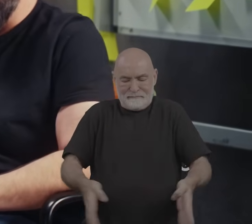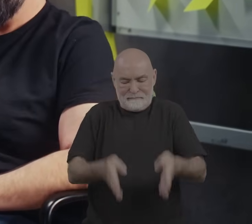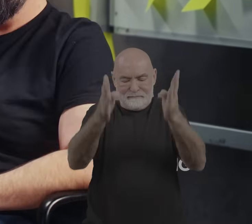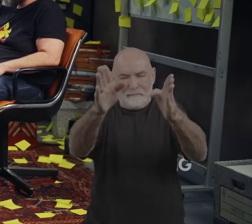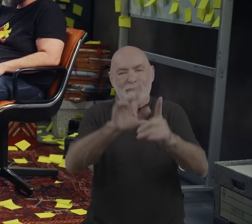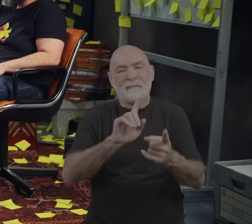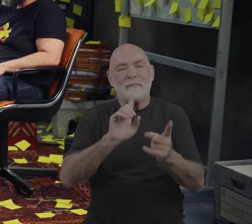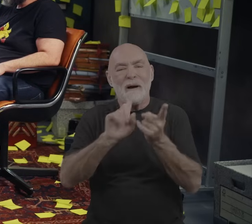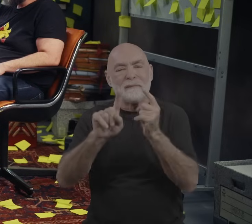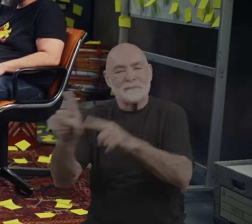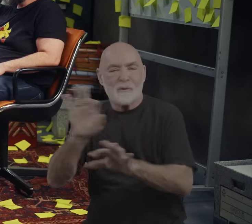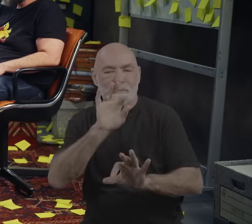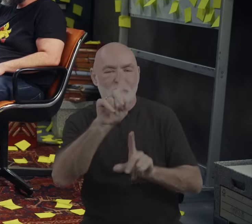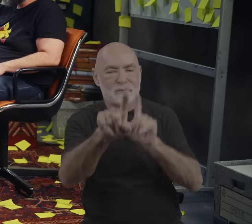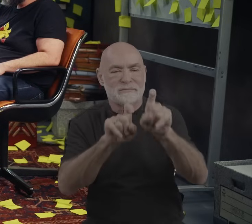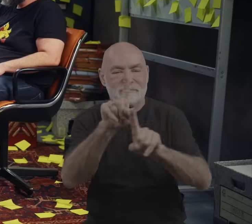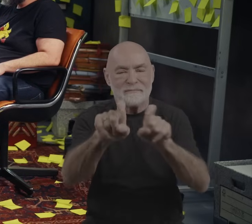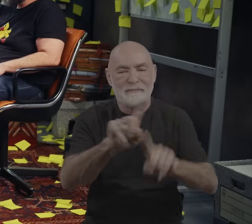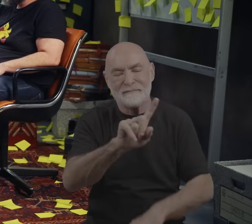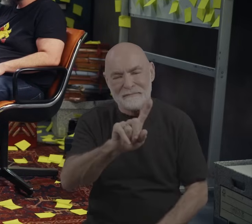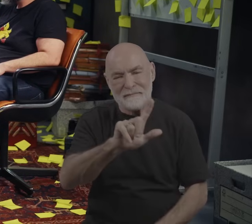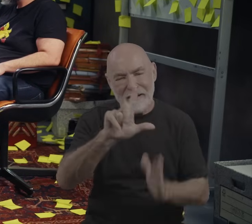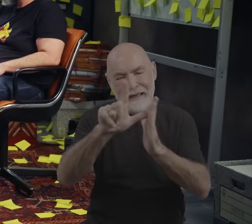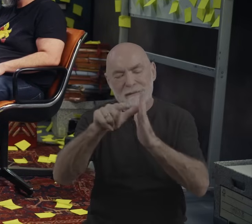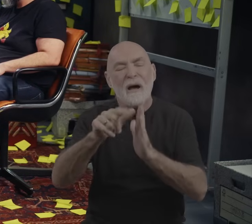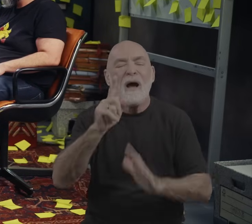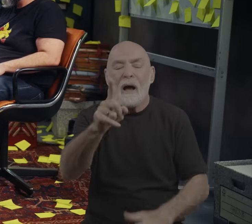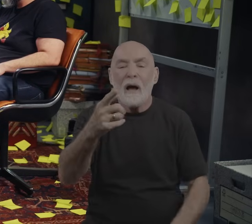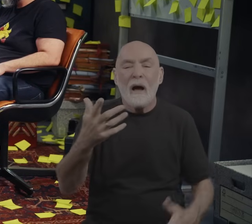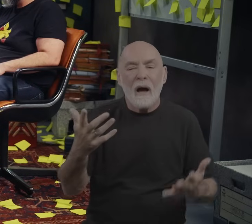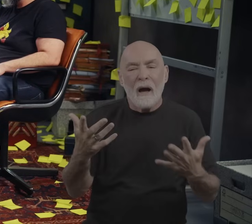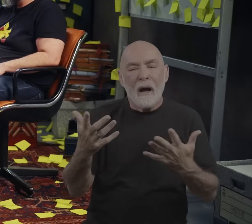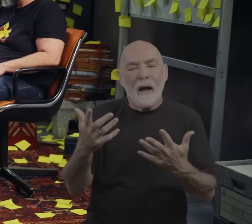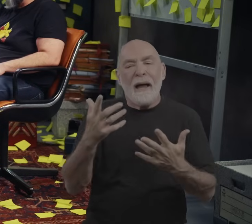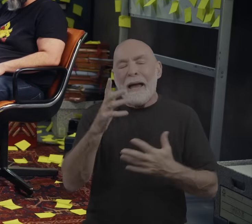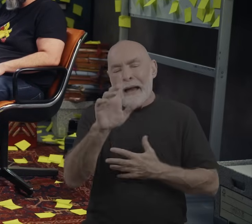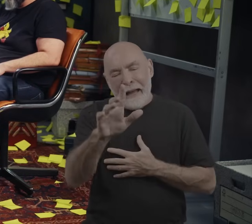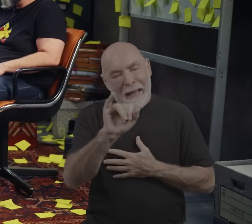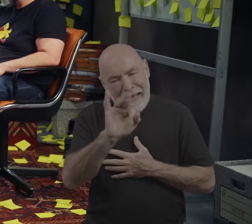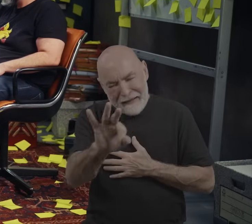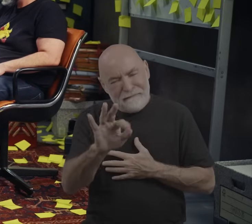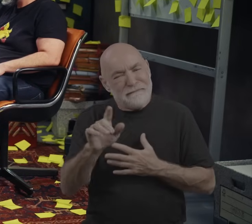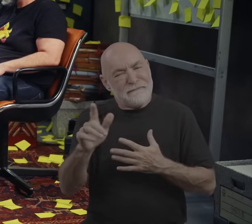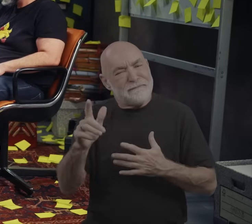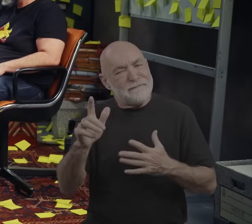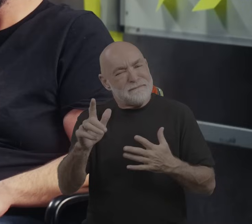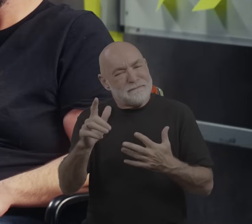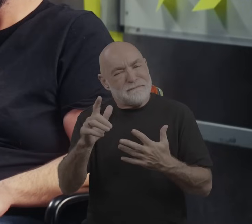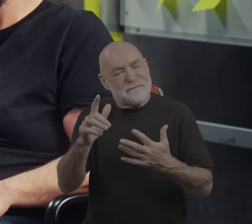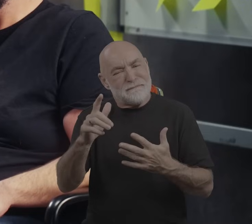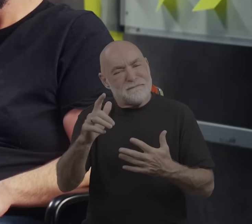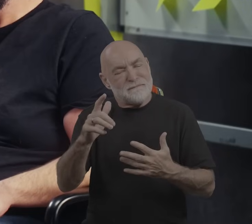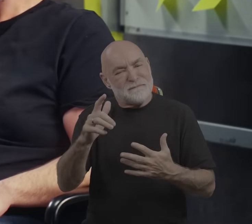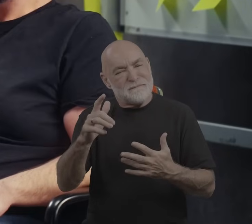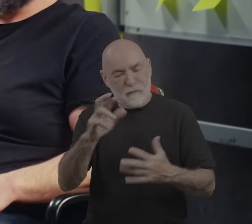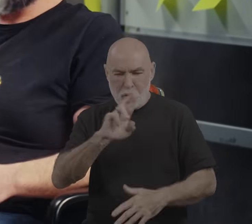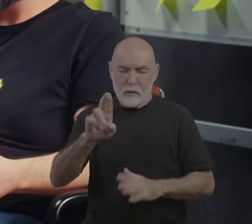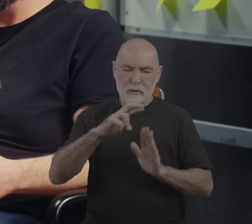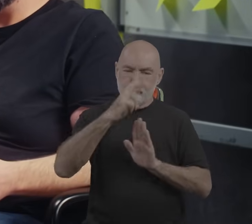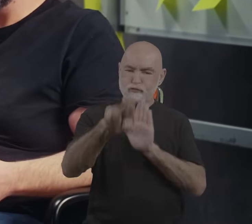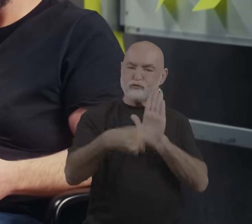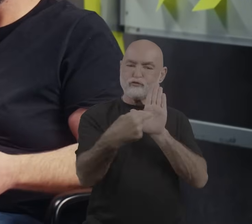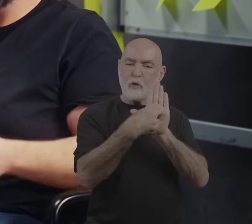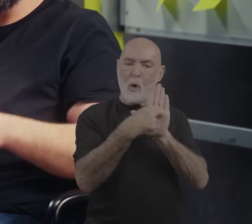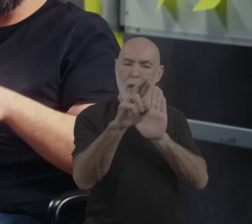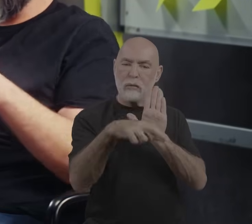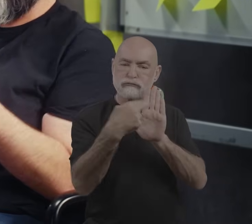few of my questions. Say I don't necessarily have 3 straight-up fraggers on my team. Are there roles that we can adopt in this game? Yeah,